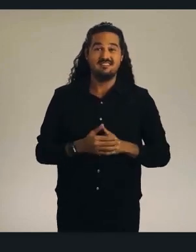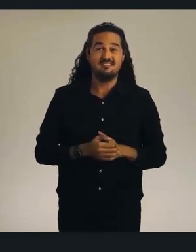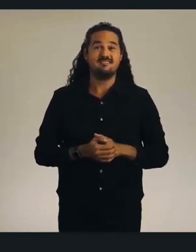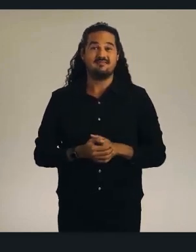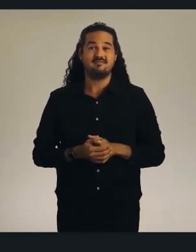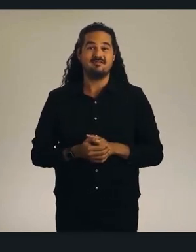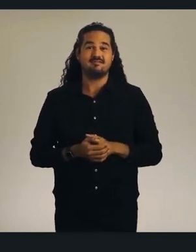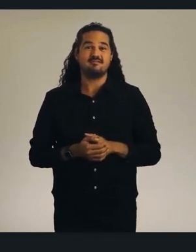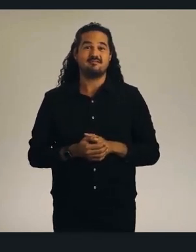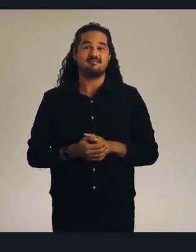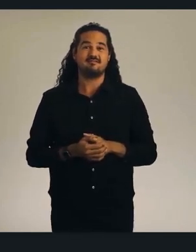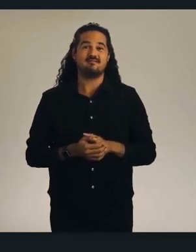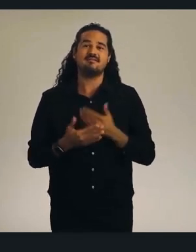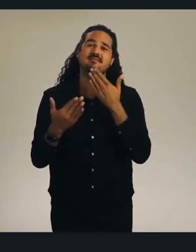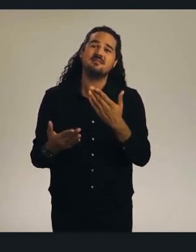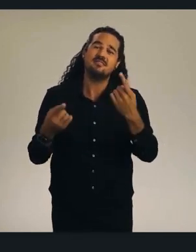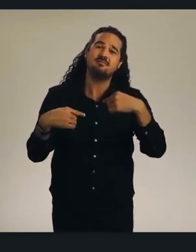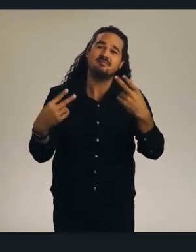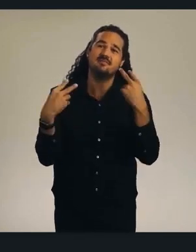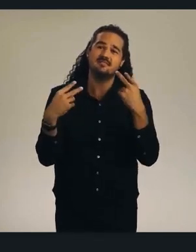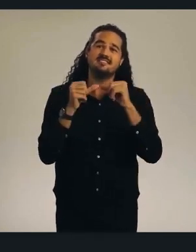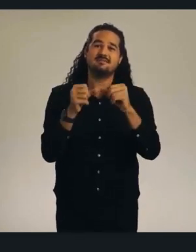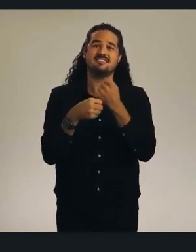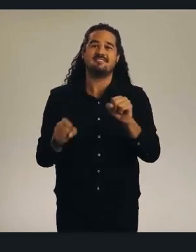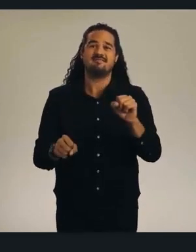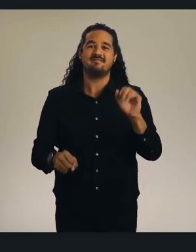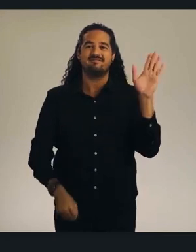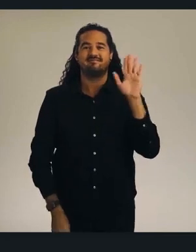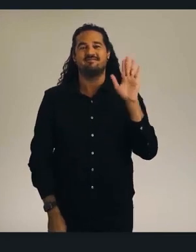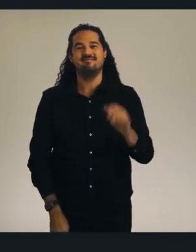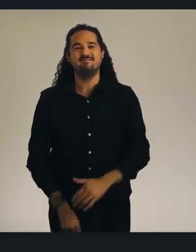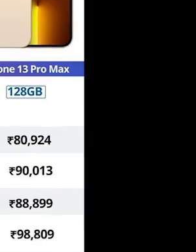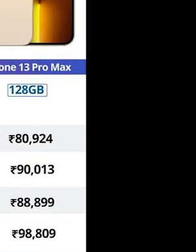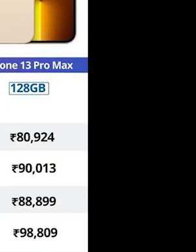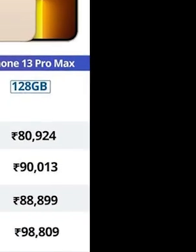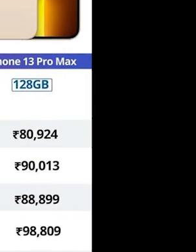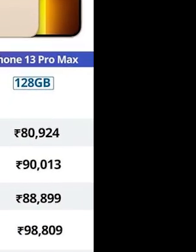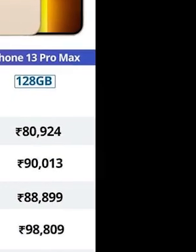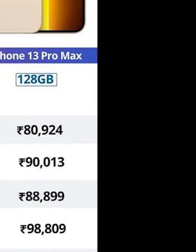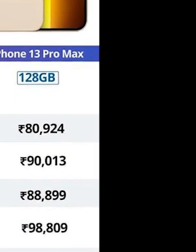great things every day. Thank you for joining us. Stay safe and take care.